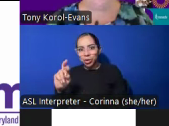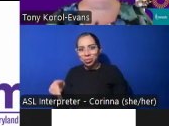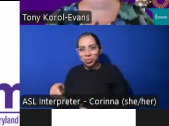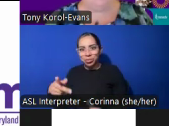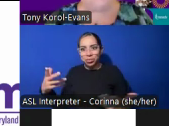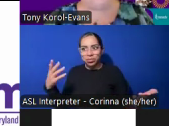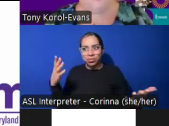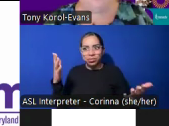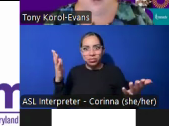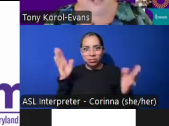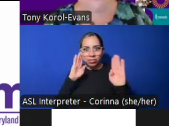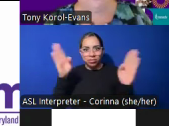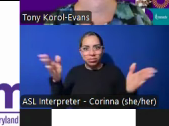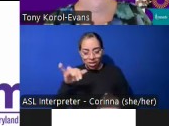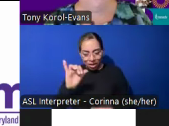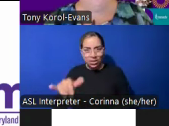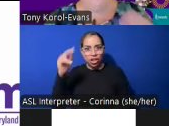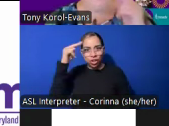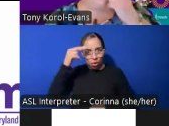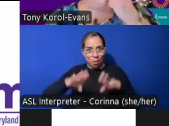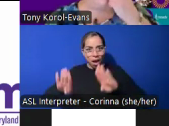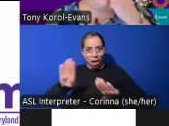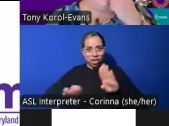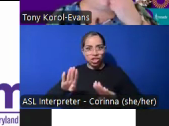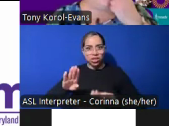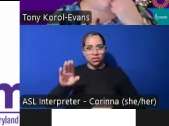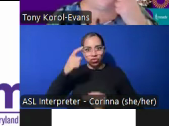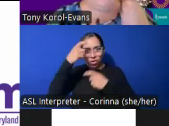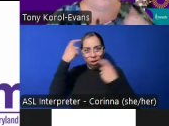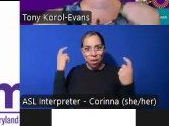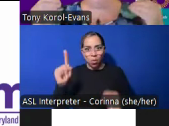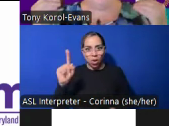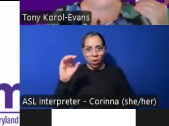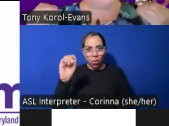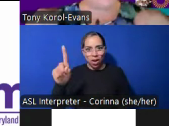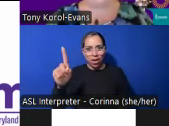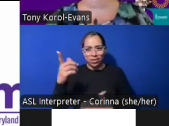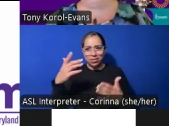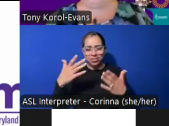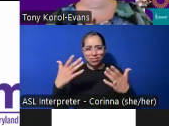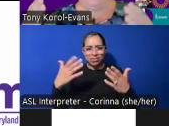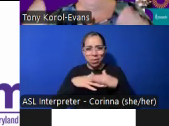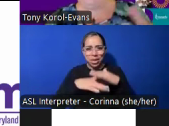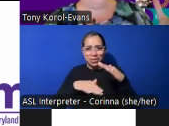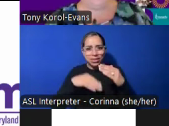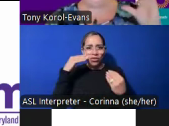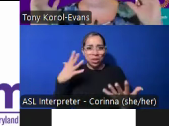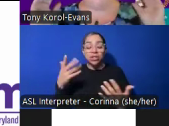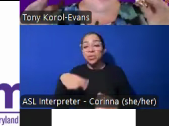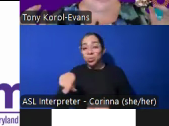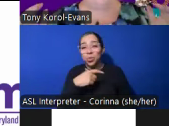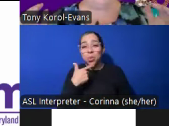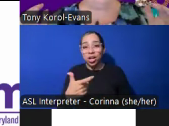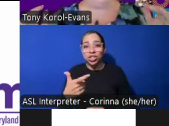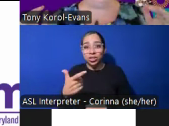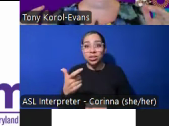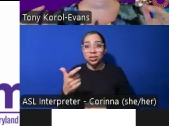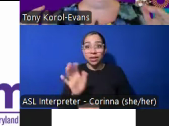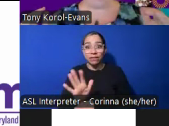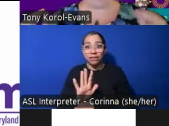neurobiology of trauma 101. And if anybody has seen that video, you know exactly those of you who have seen it, you know exactly